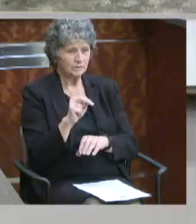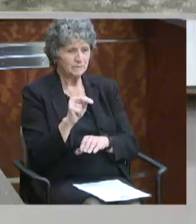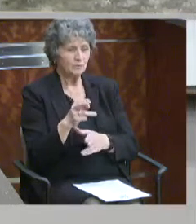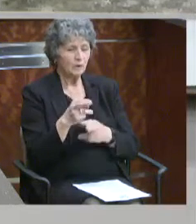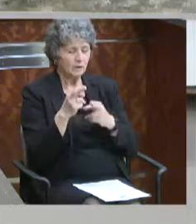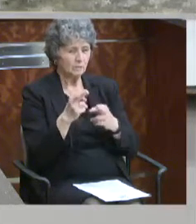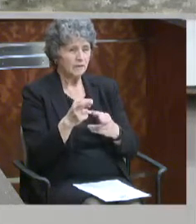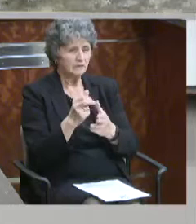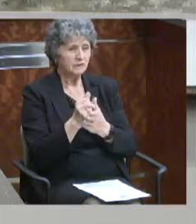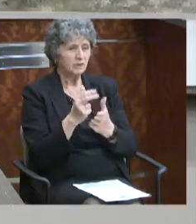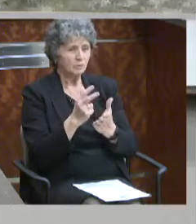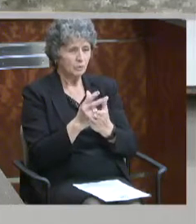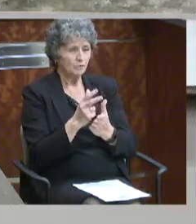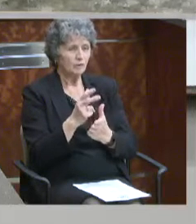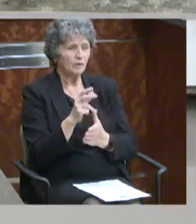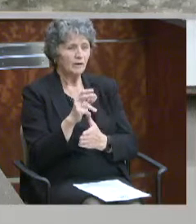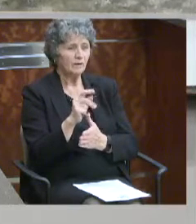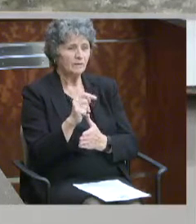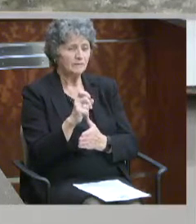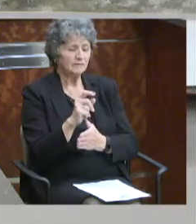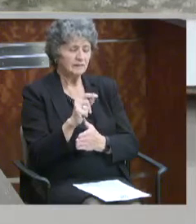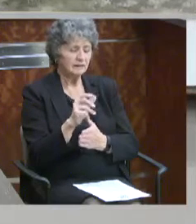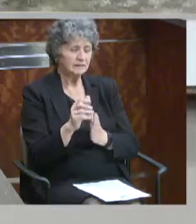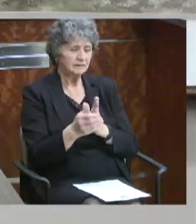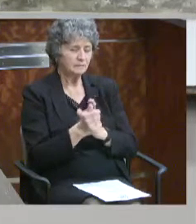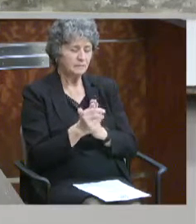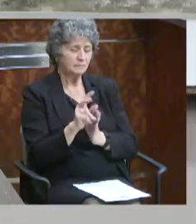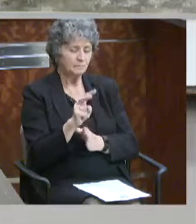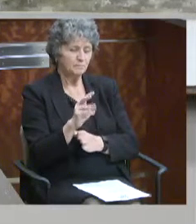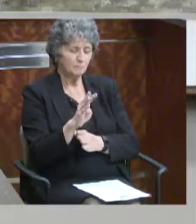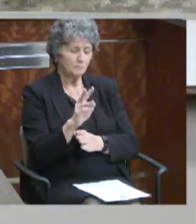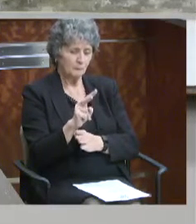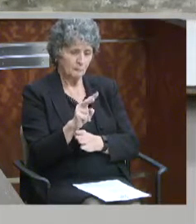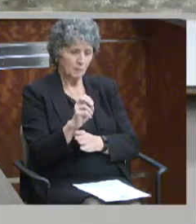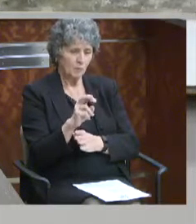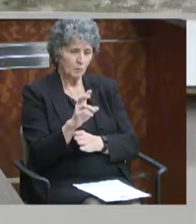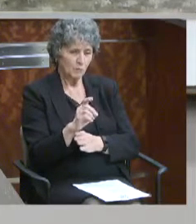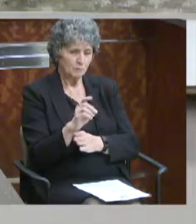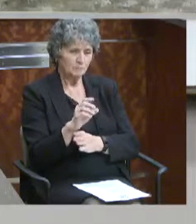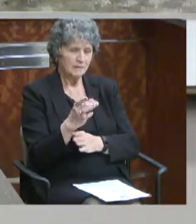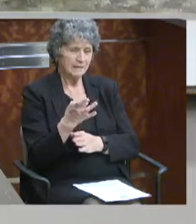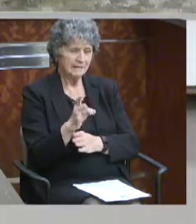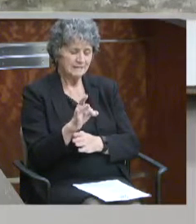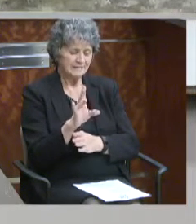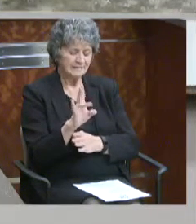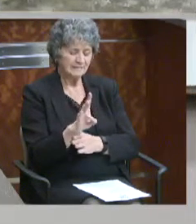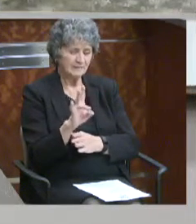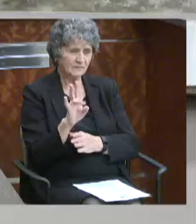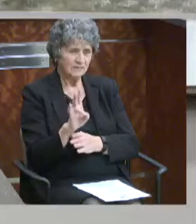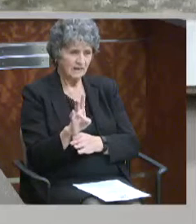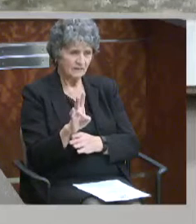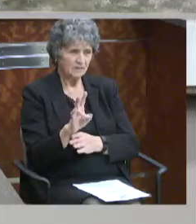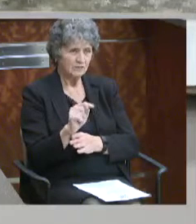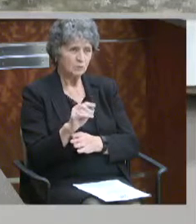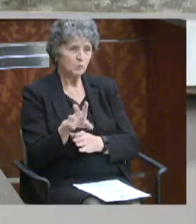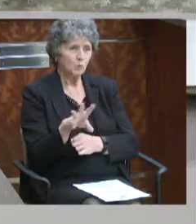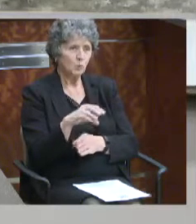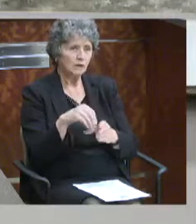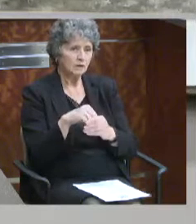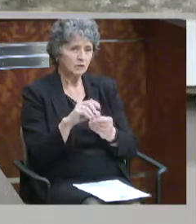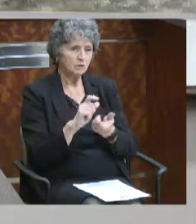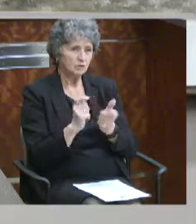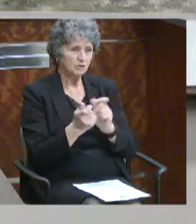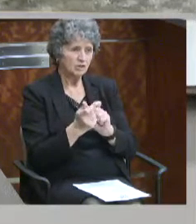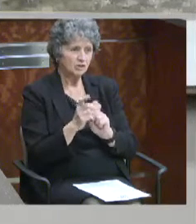recommend approval of text amendment number 242, ordinance number 1877, to include changes to the